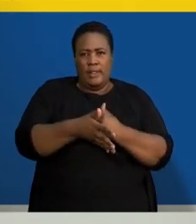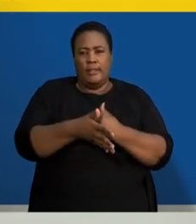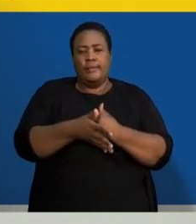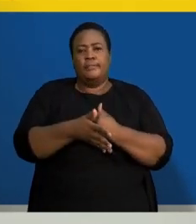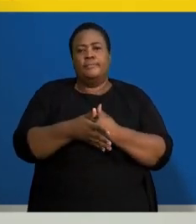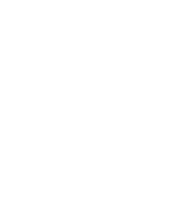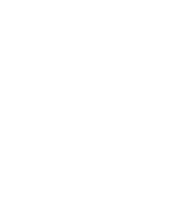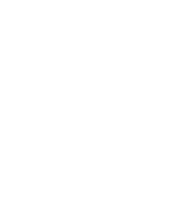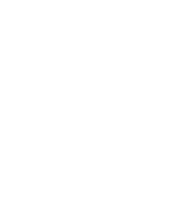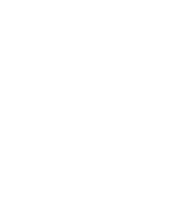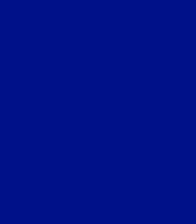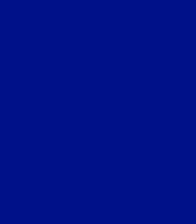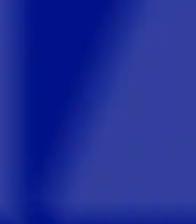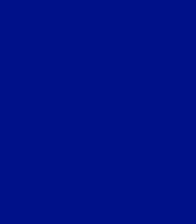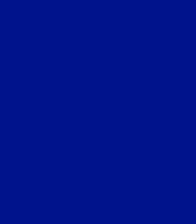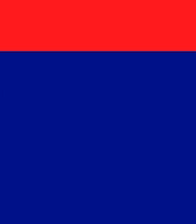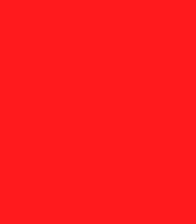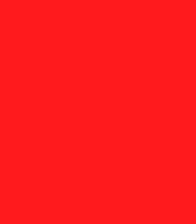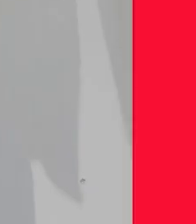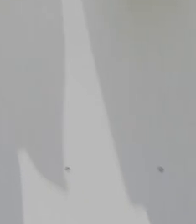you straight after this.